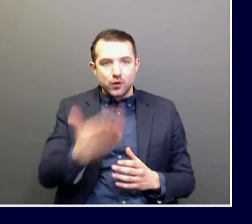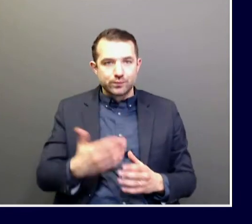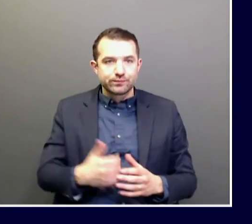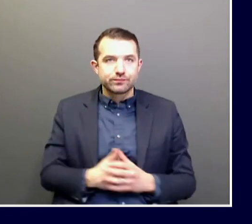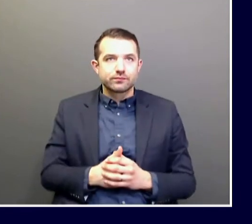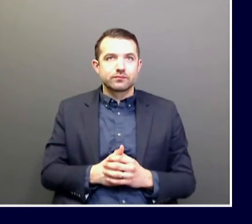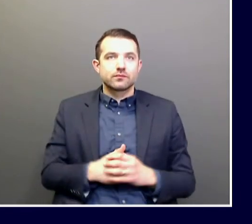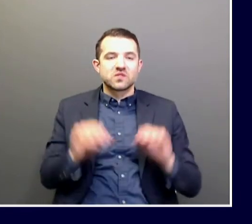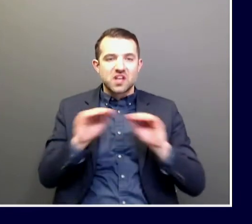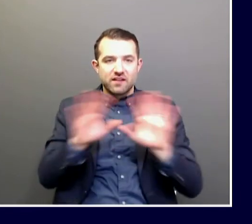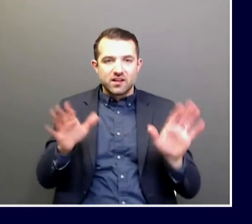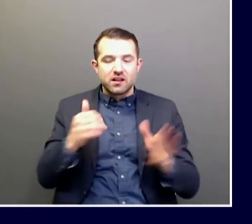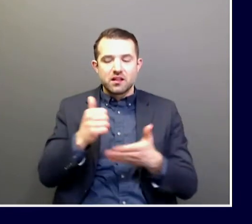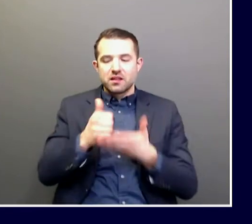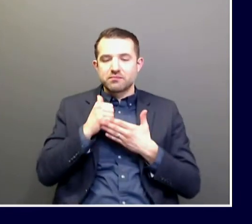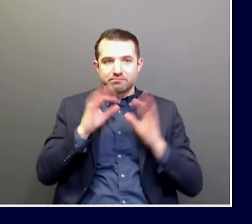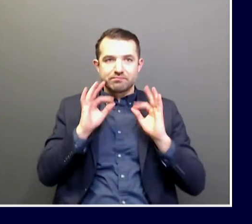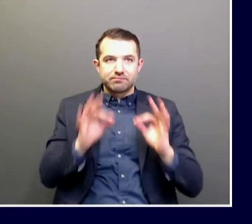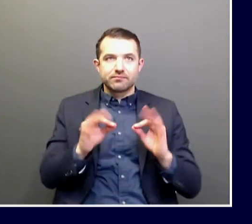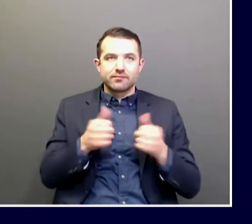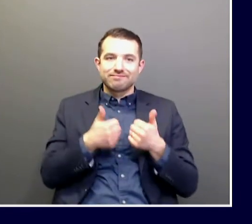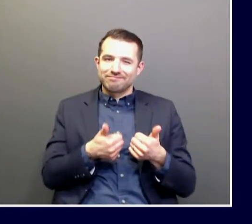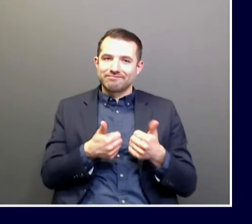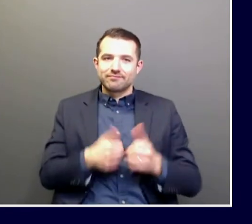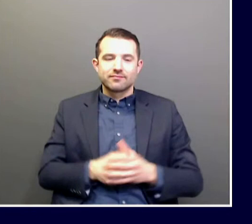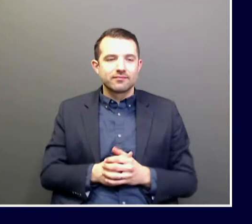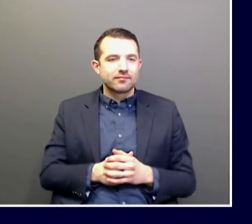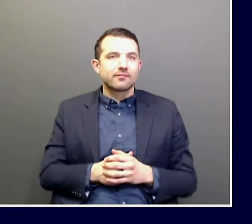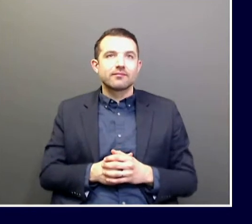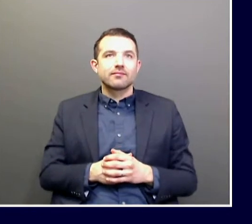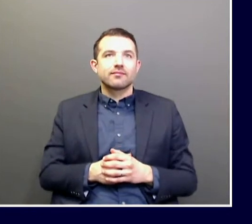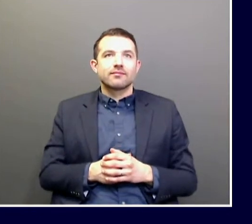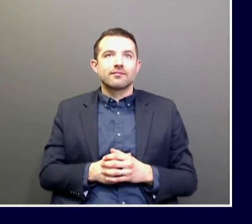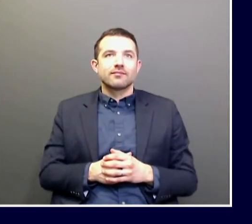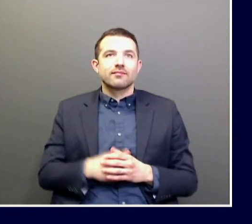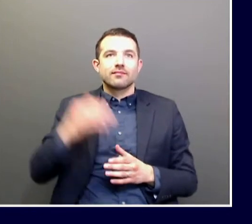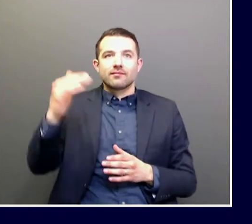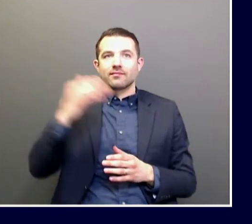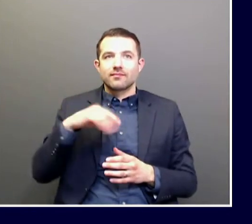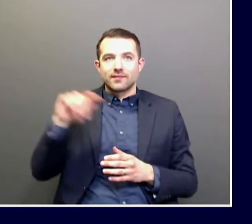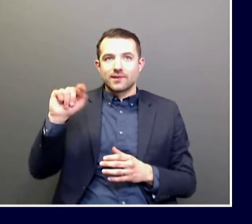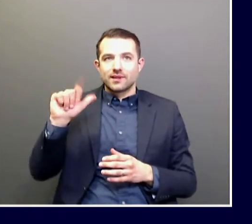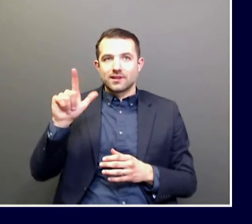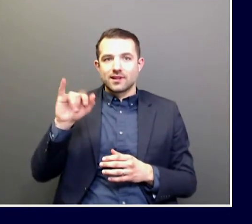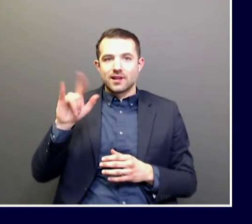Yep. Thank you, Patrick. Let me go to Talia Clark next.